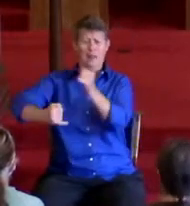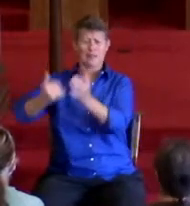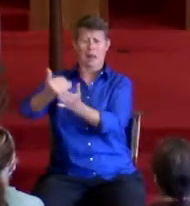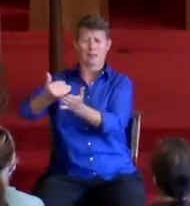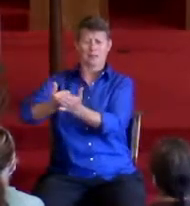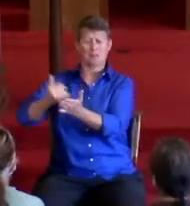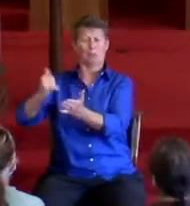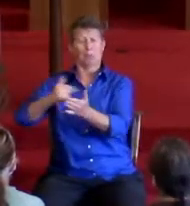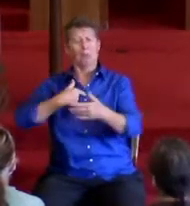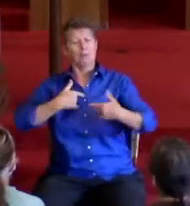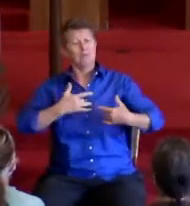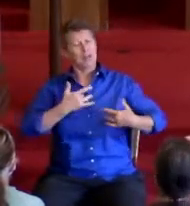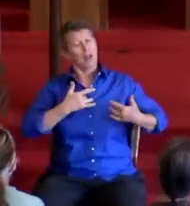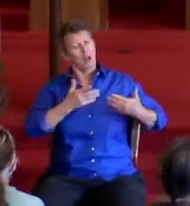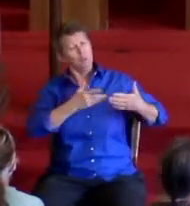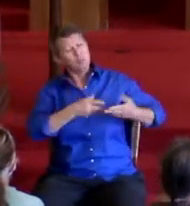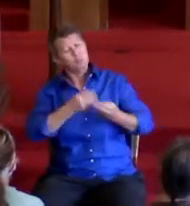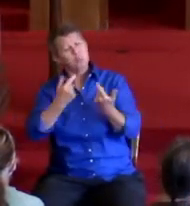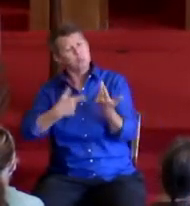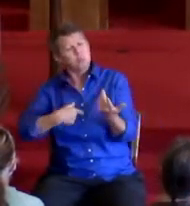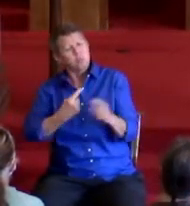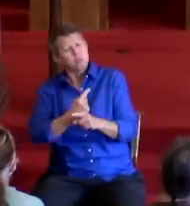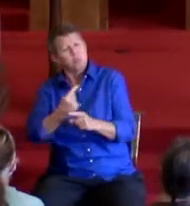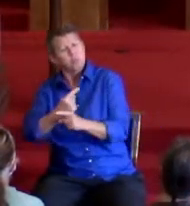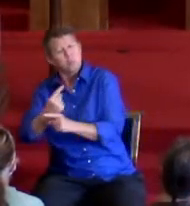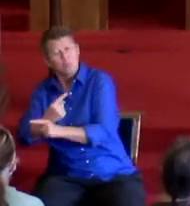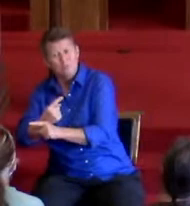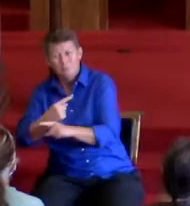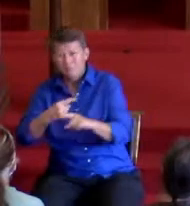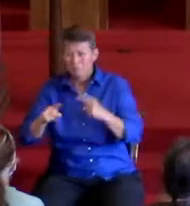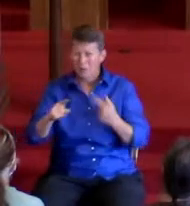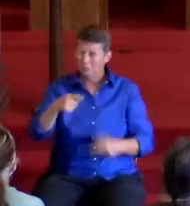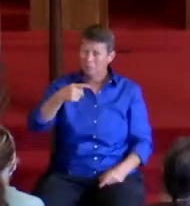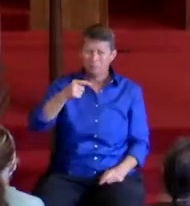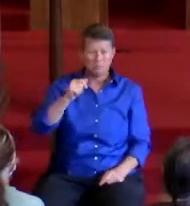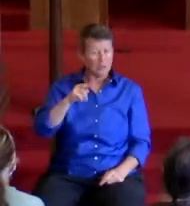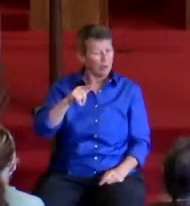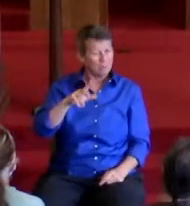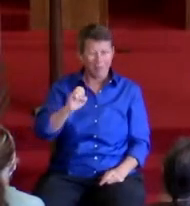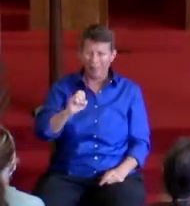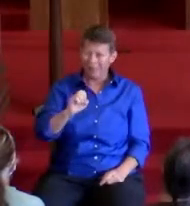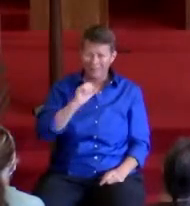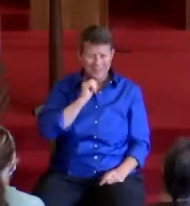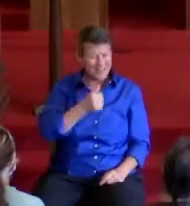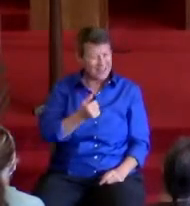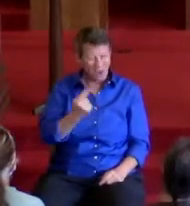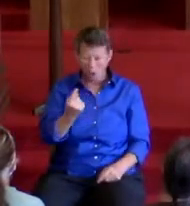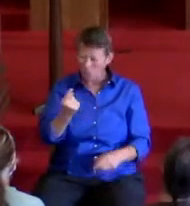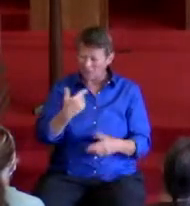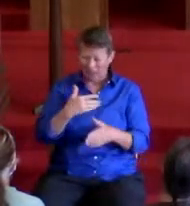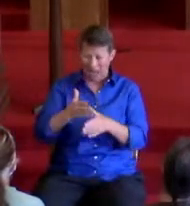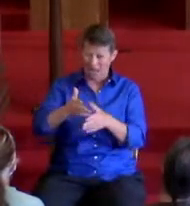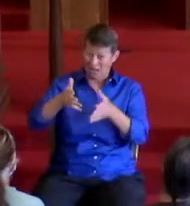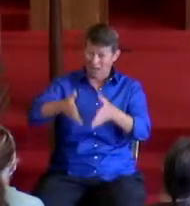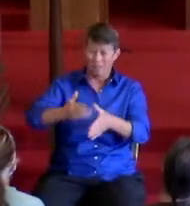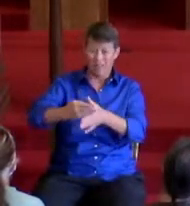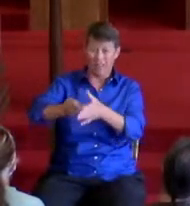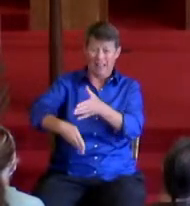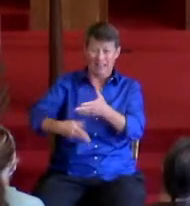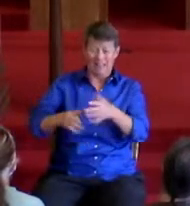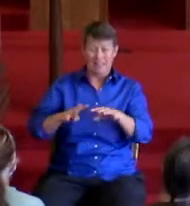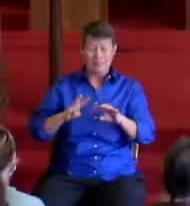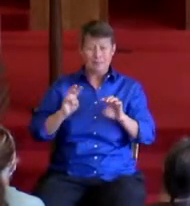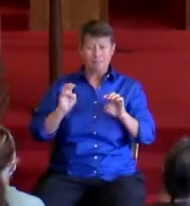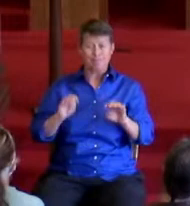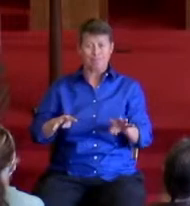expectation. Which is why after 30 years, I can always still find something new in the text.